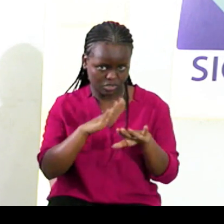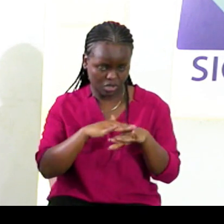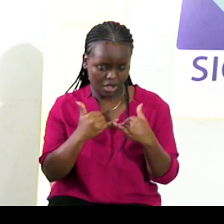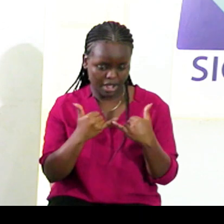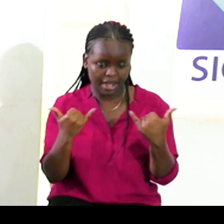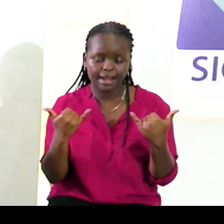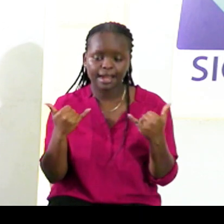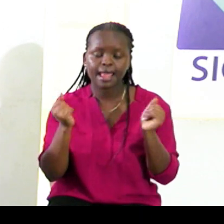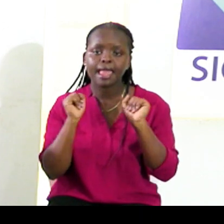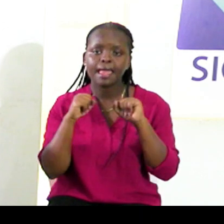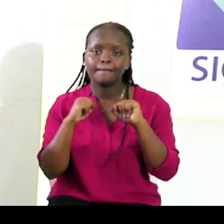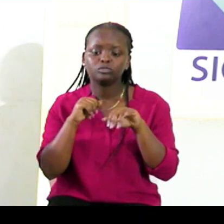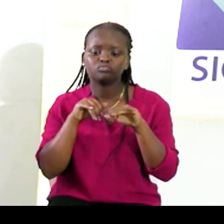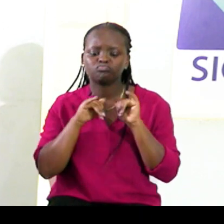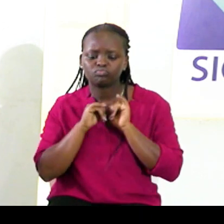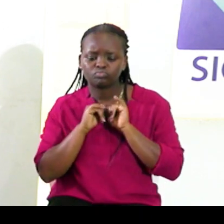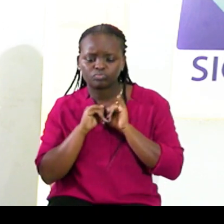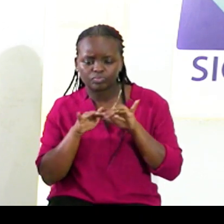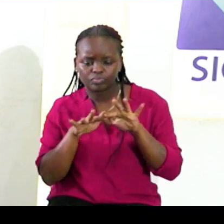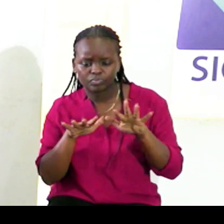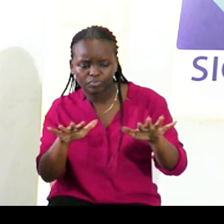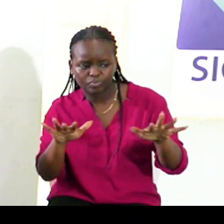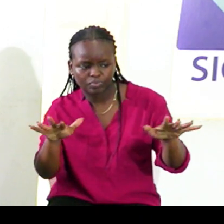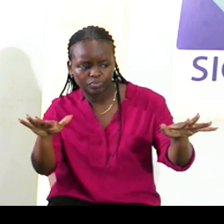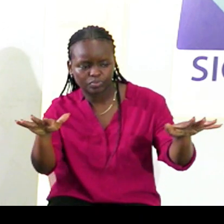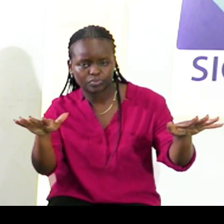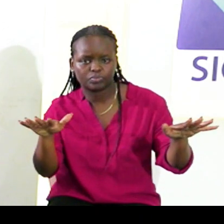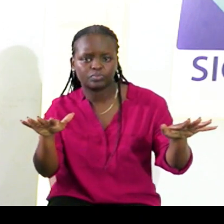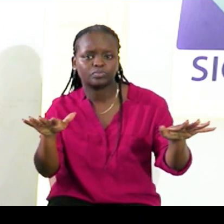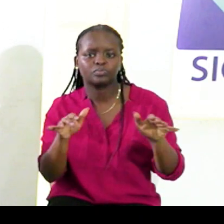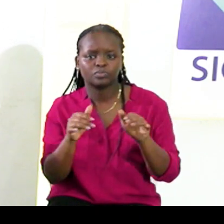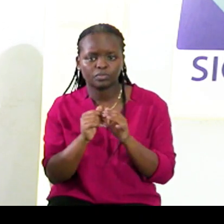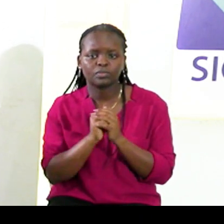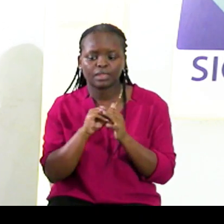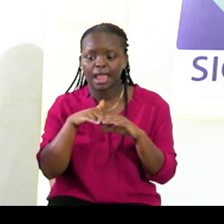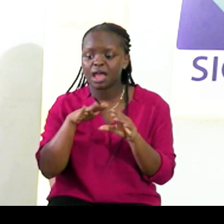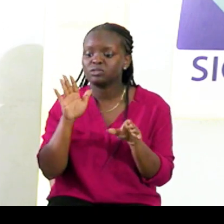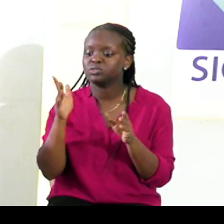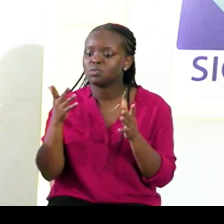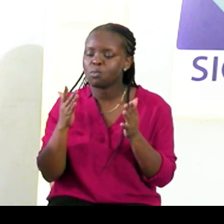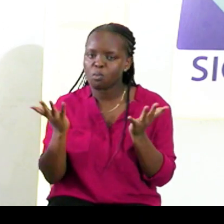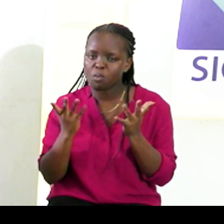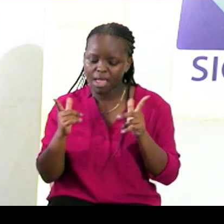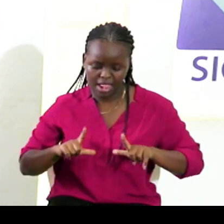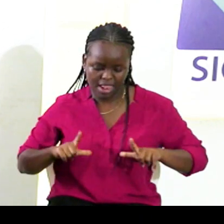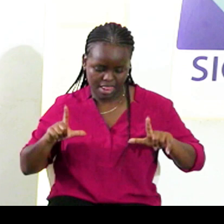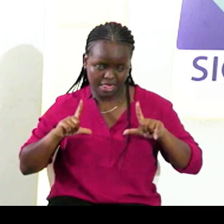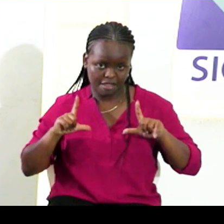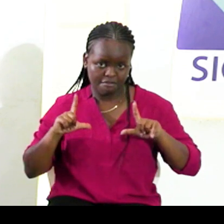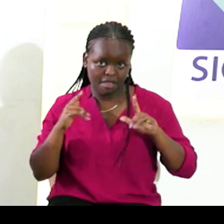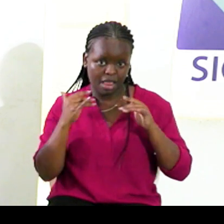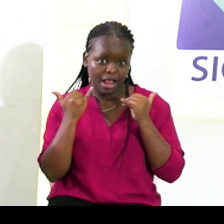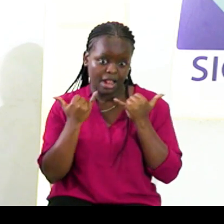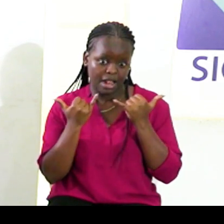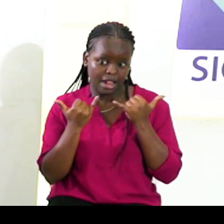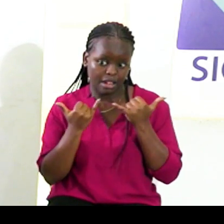to reach people outside where I live. And as per now,